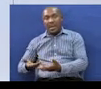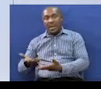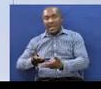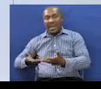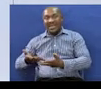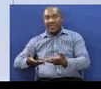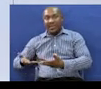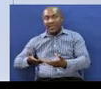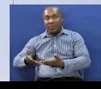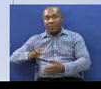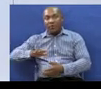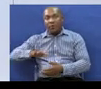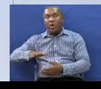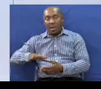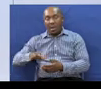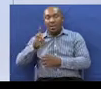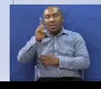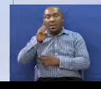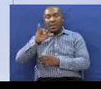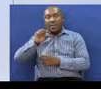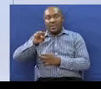water. Downward displacement